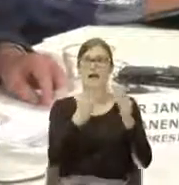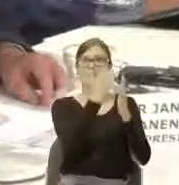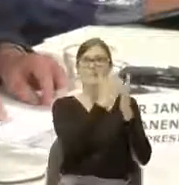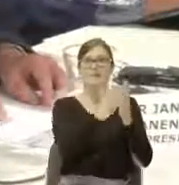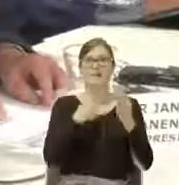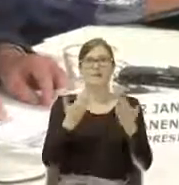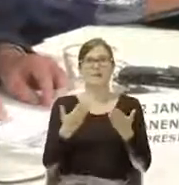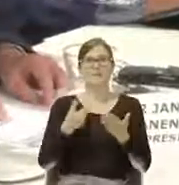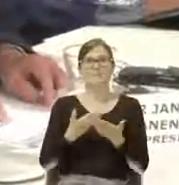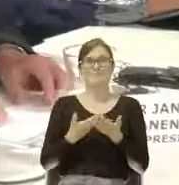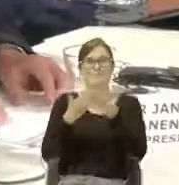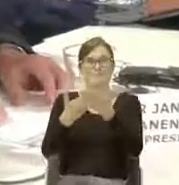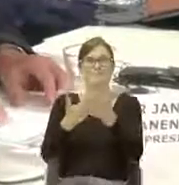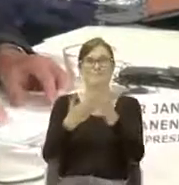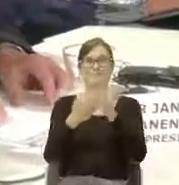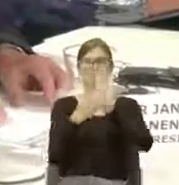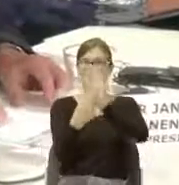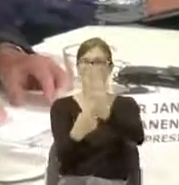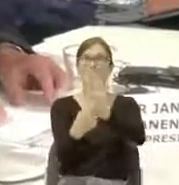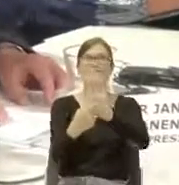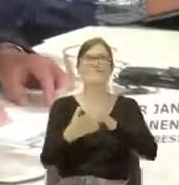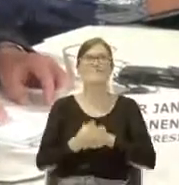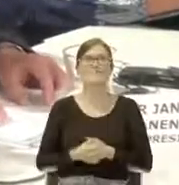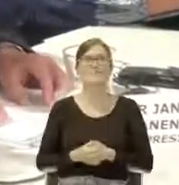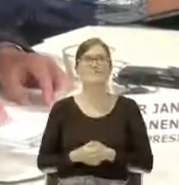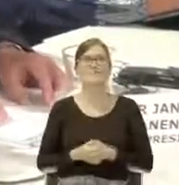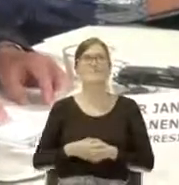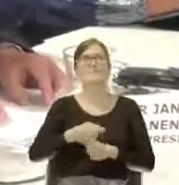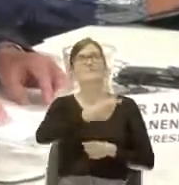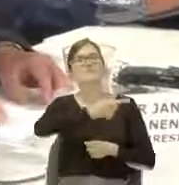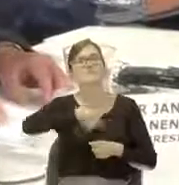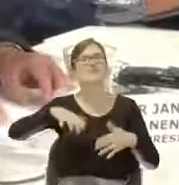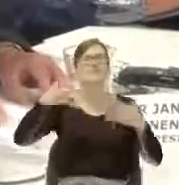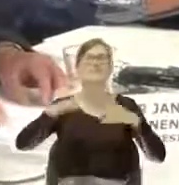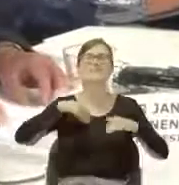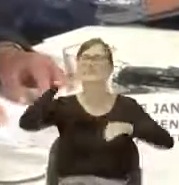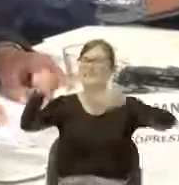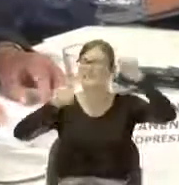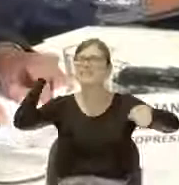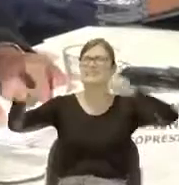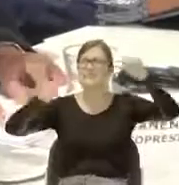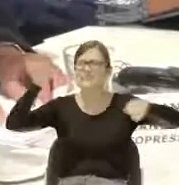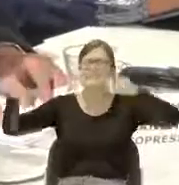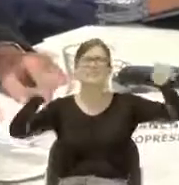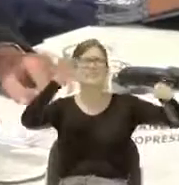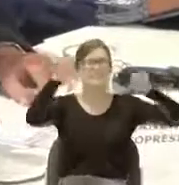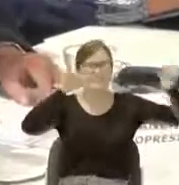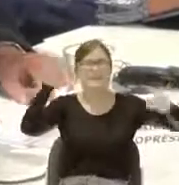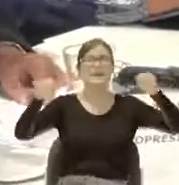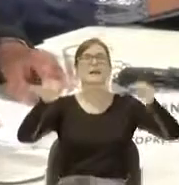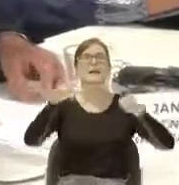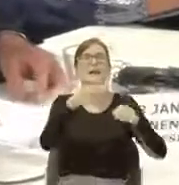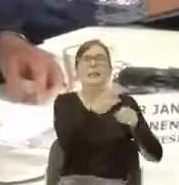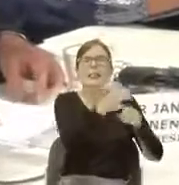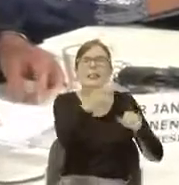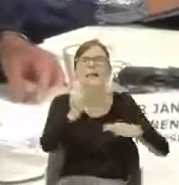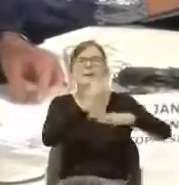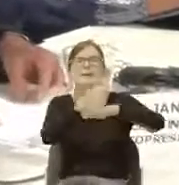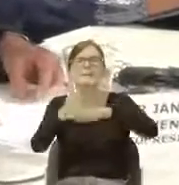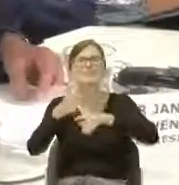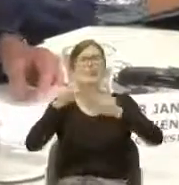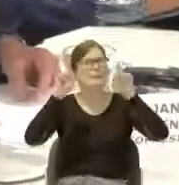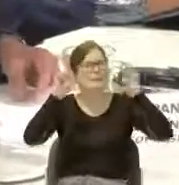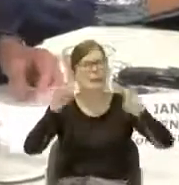we continue to call for the commitment of national governments to the implementation of the new urban agenda. It